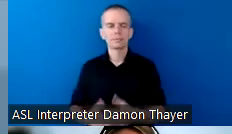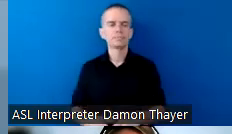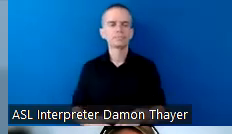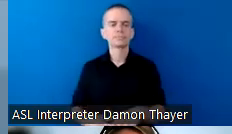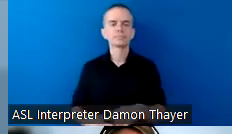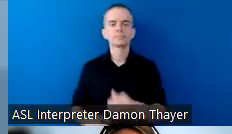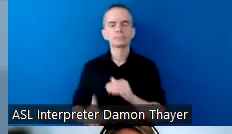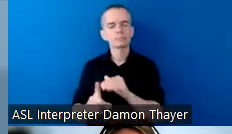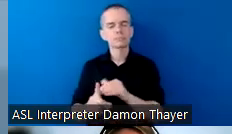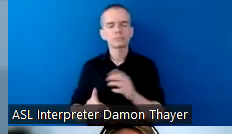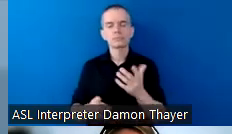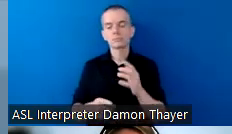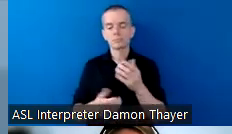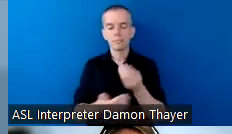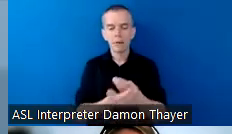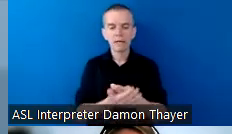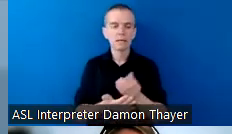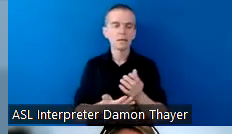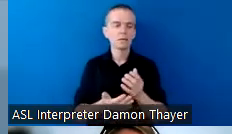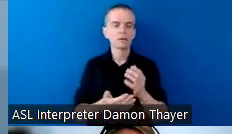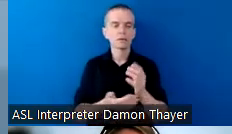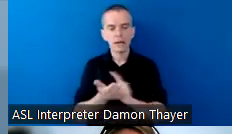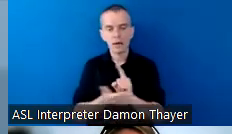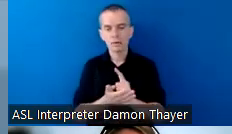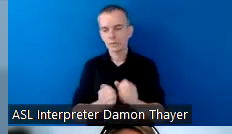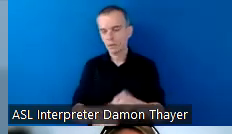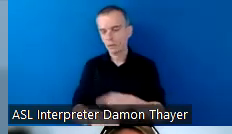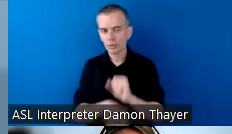laws relating to wages, hours, and terms of condition of employment.